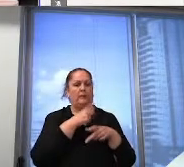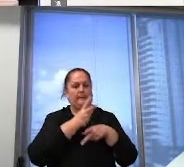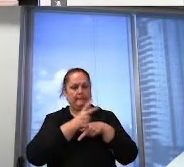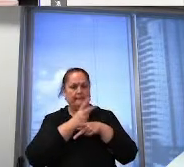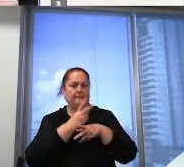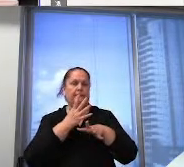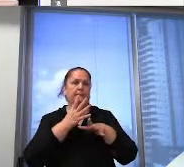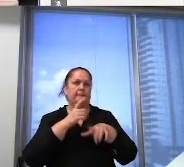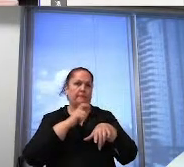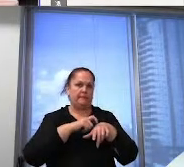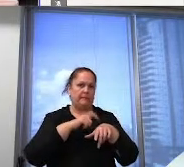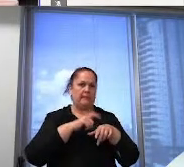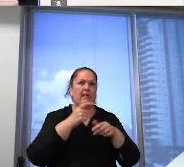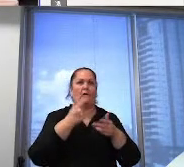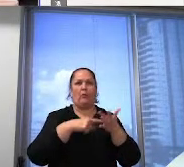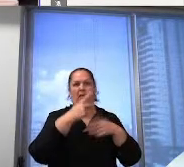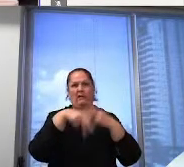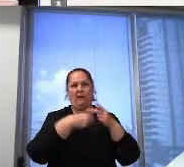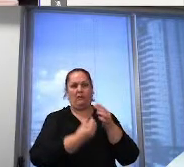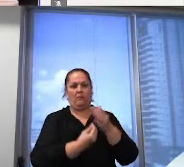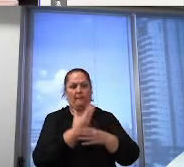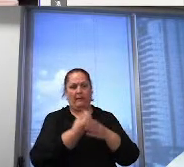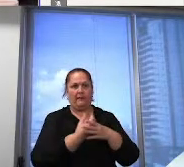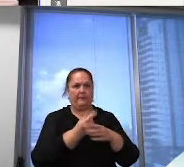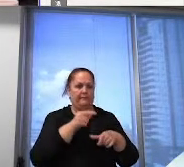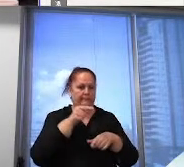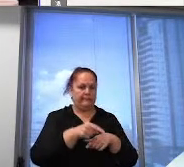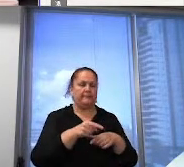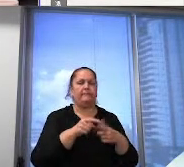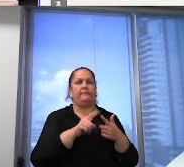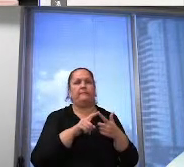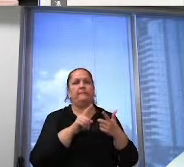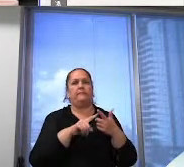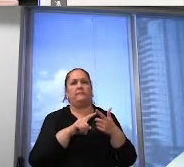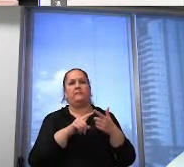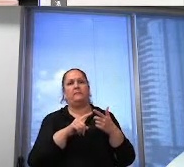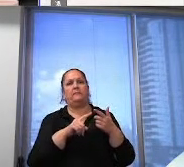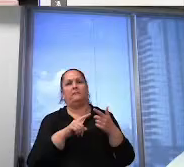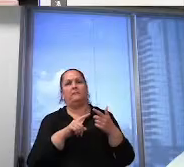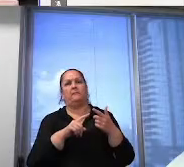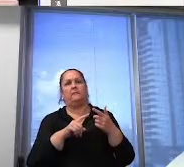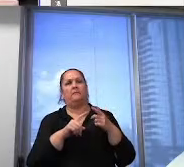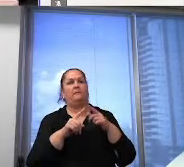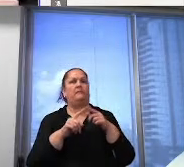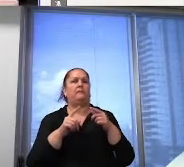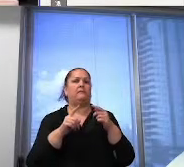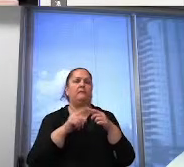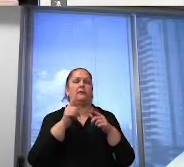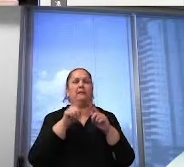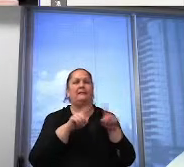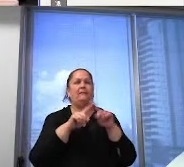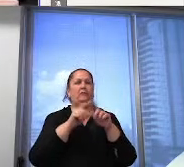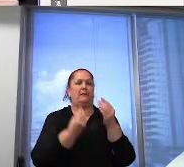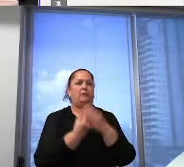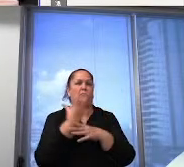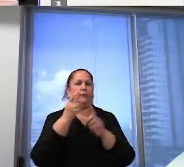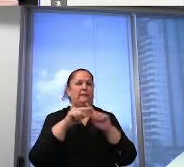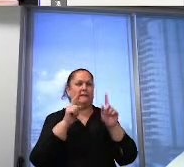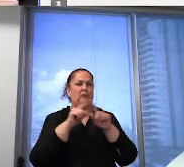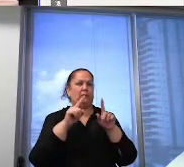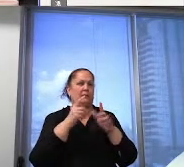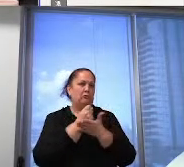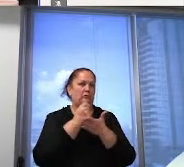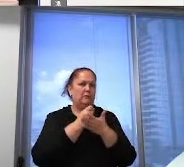that we're managing it as time. Species grow at different rates. We have to manage vines differently. We have to manage bamboo